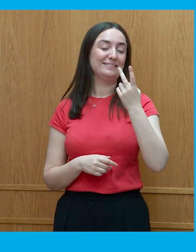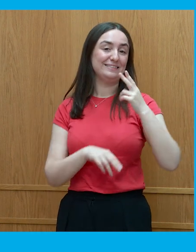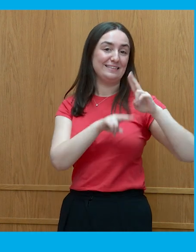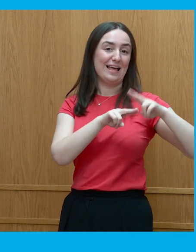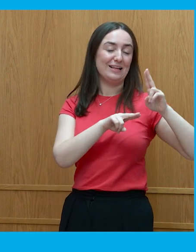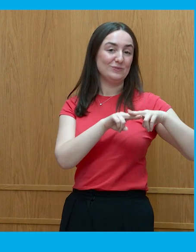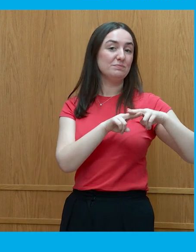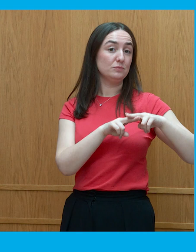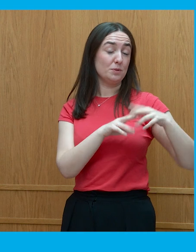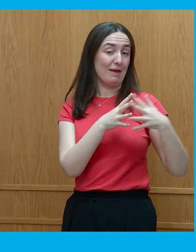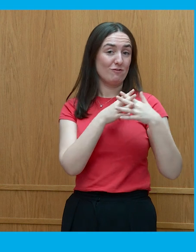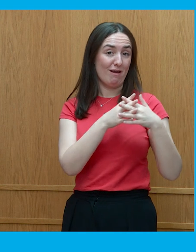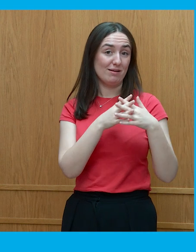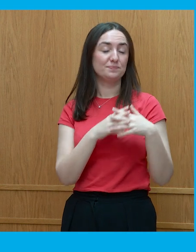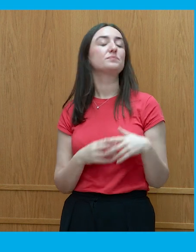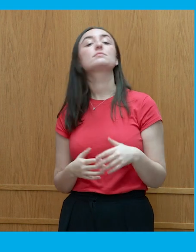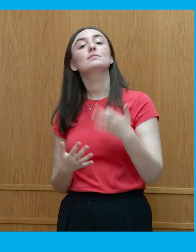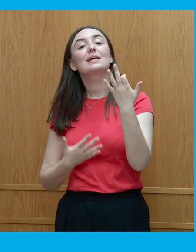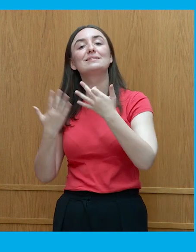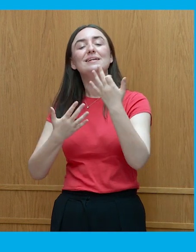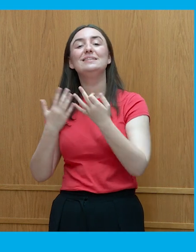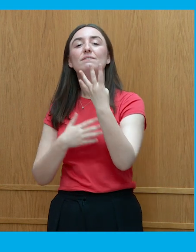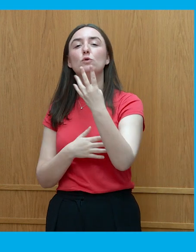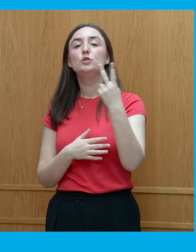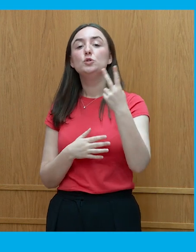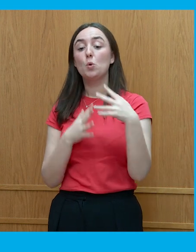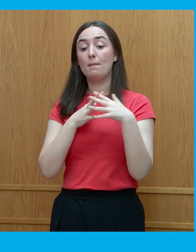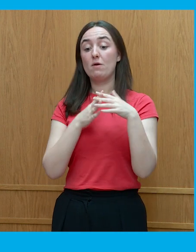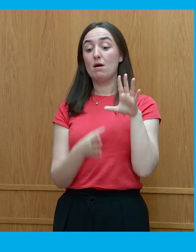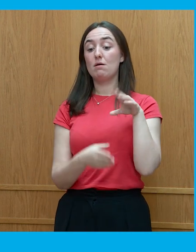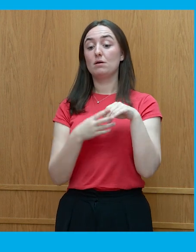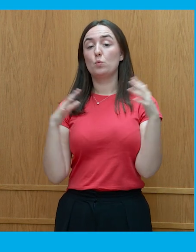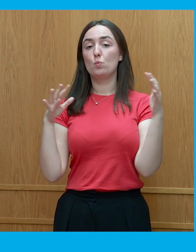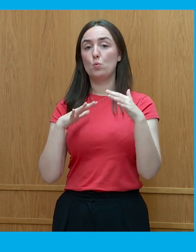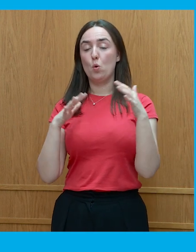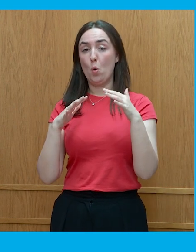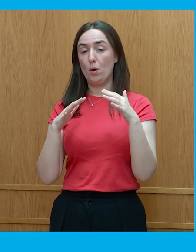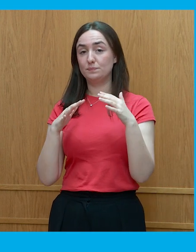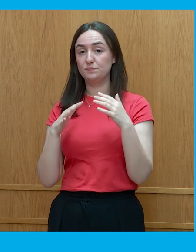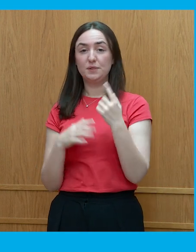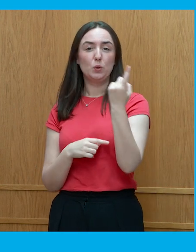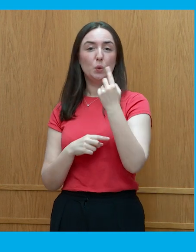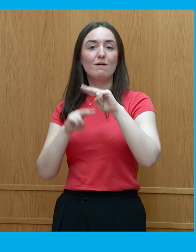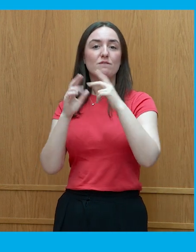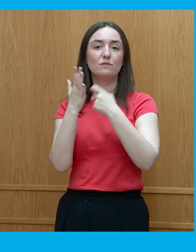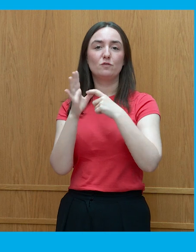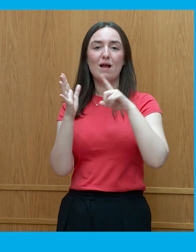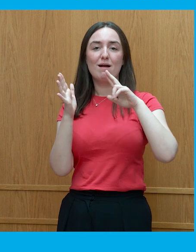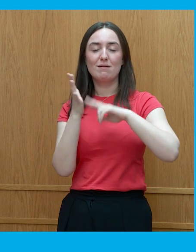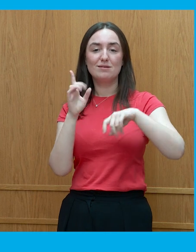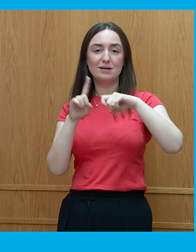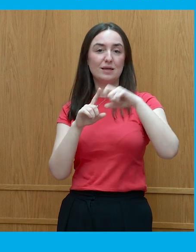In 1942, as America entered the war, Frank Capra made a sort